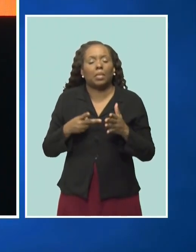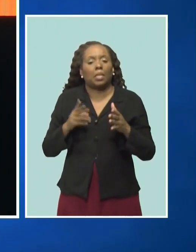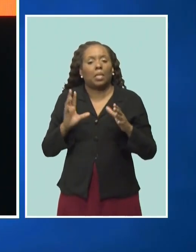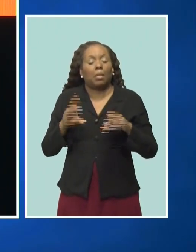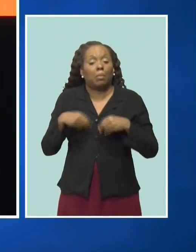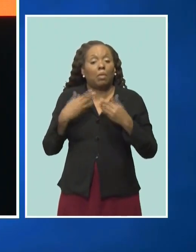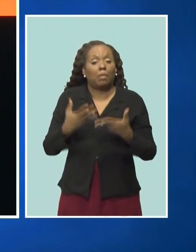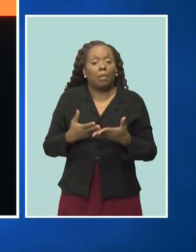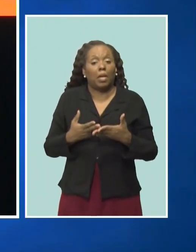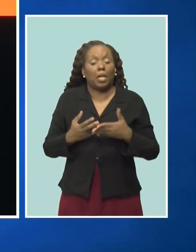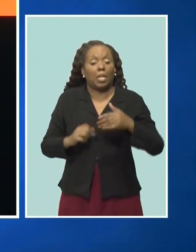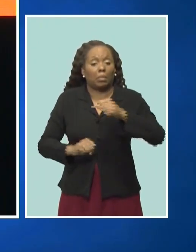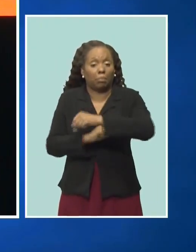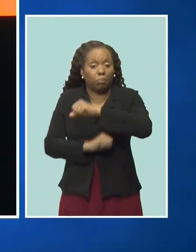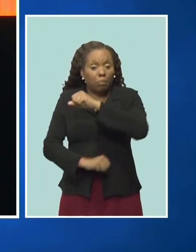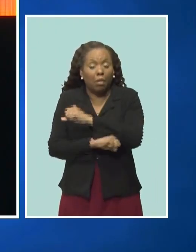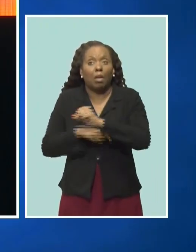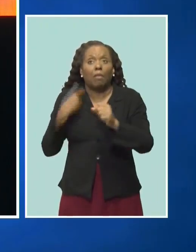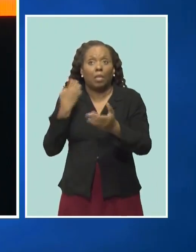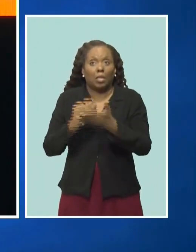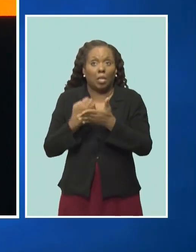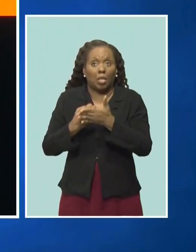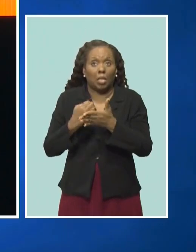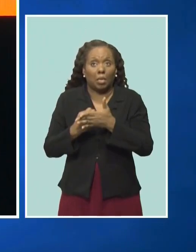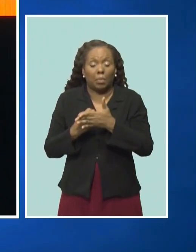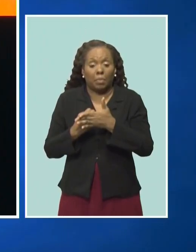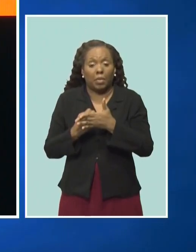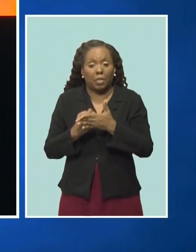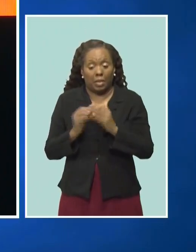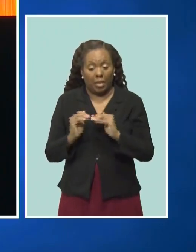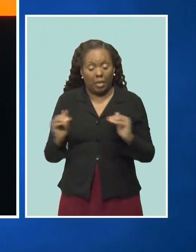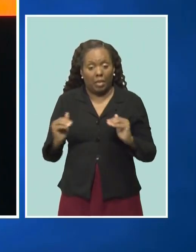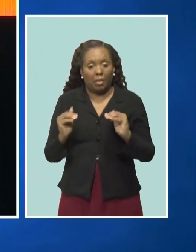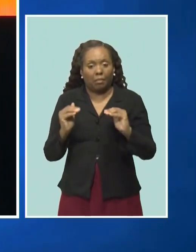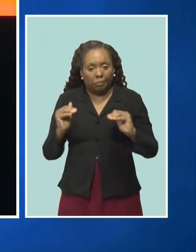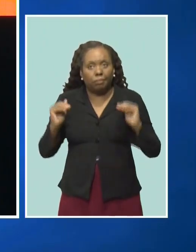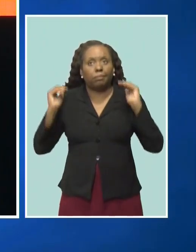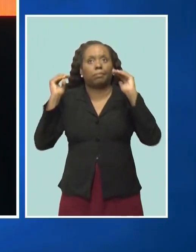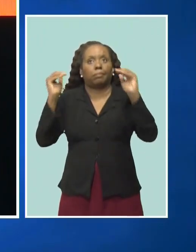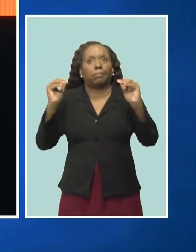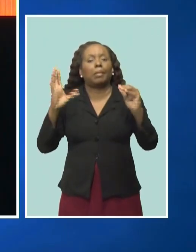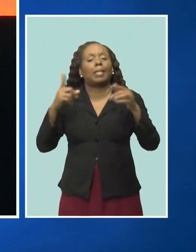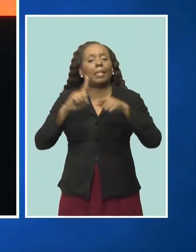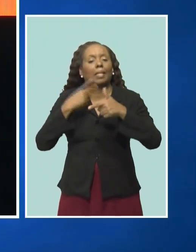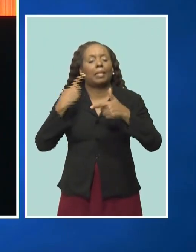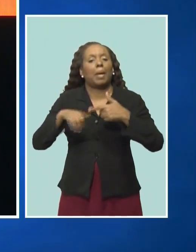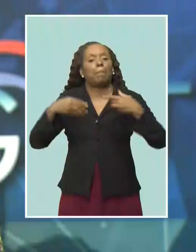basis for the economy to now go from here to here. And you put those to market.